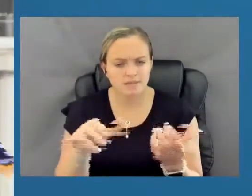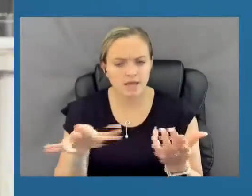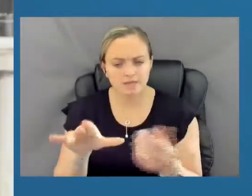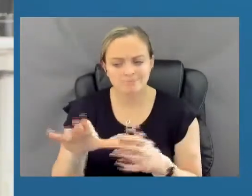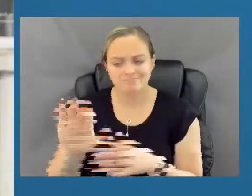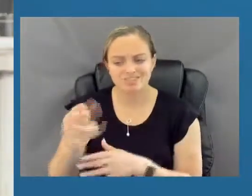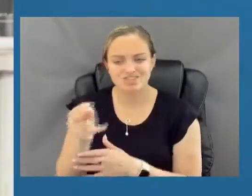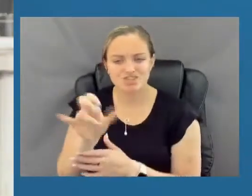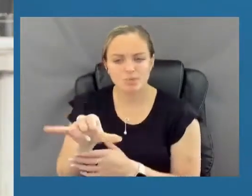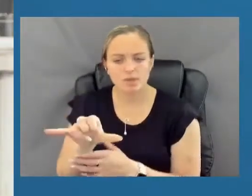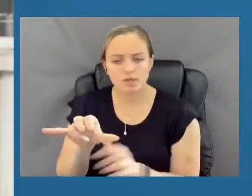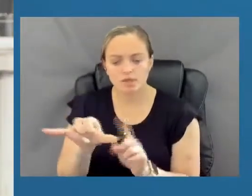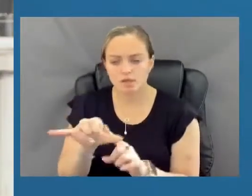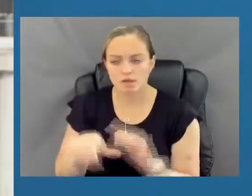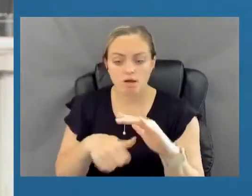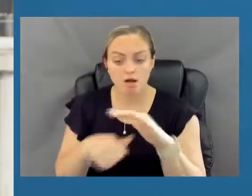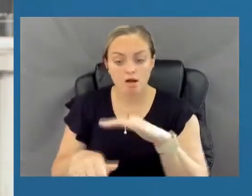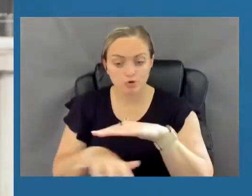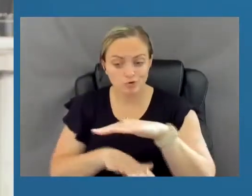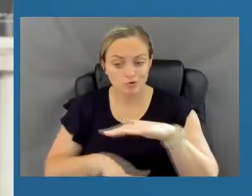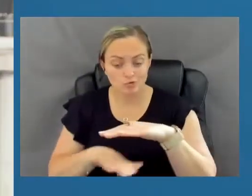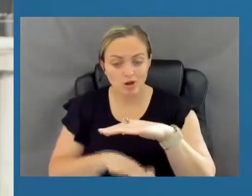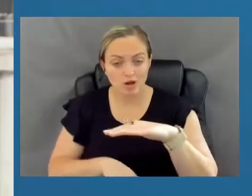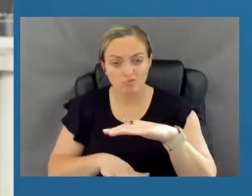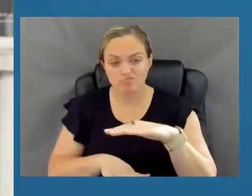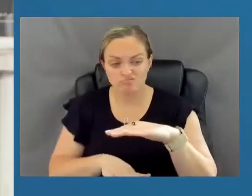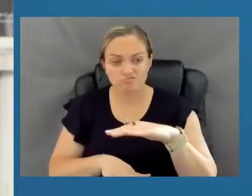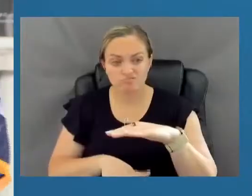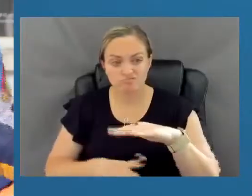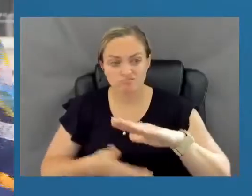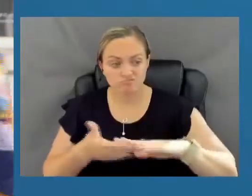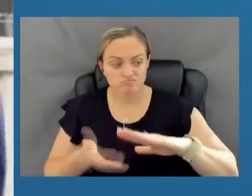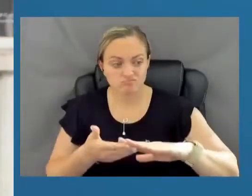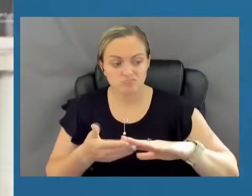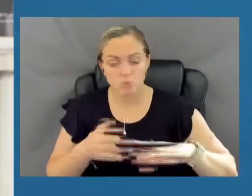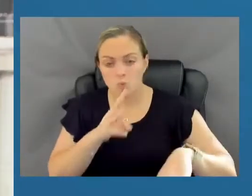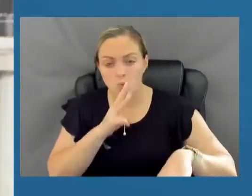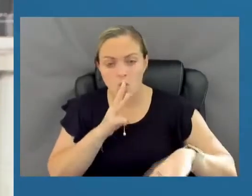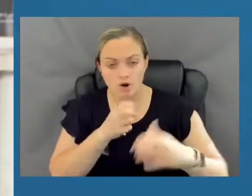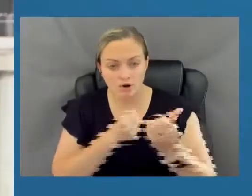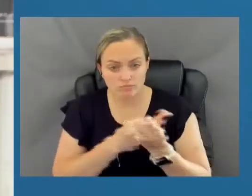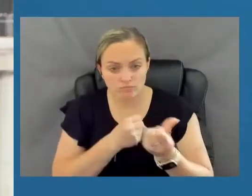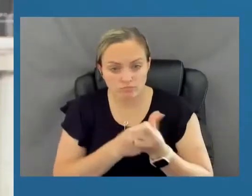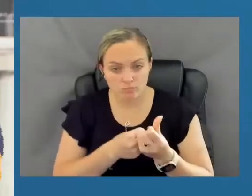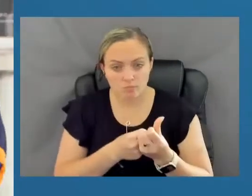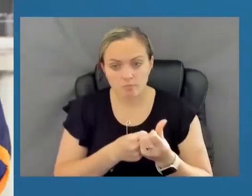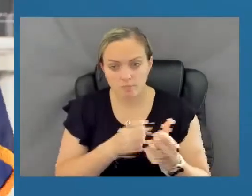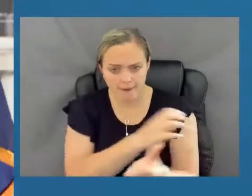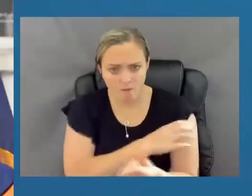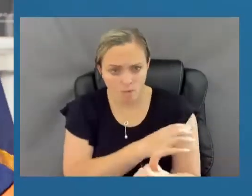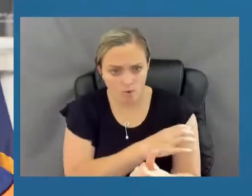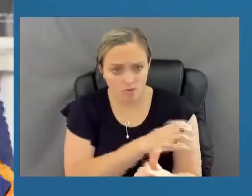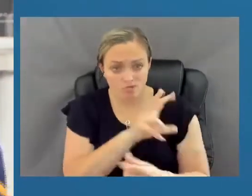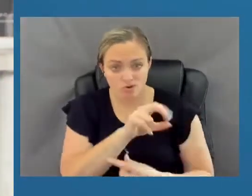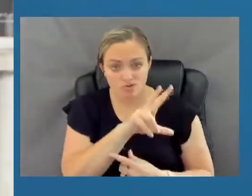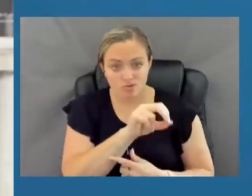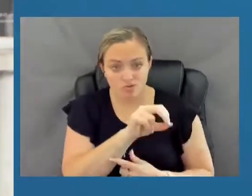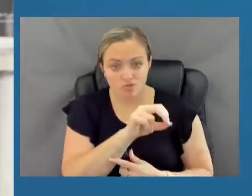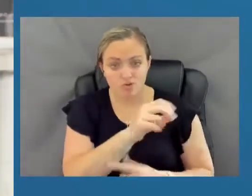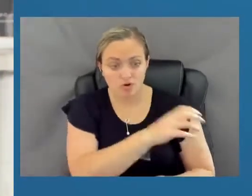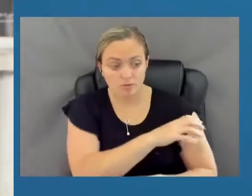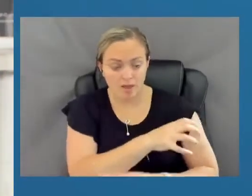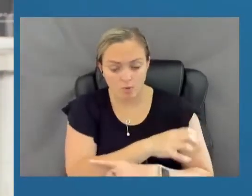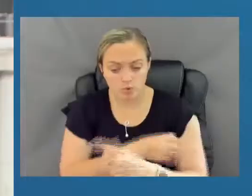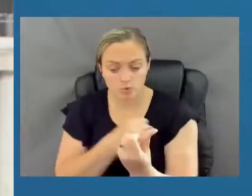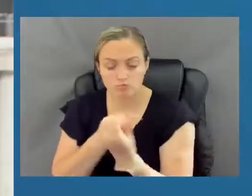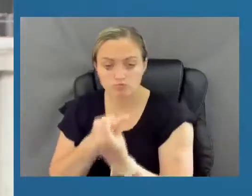an underground transmission line that'll carry hydroelectric power almost 340 miles from Quebec to power homes in New York City.